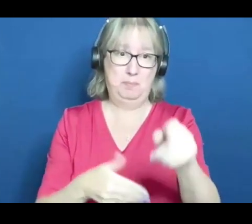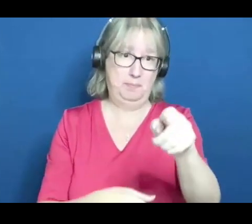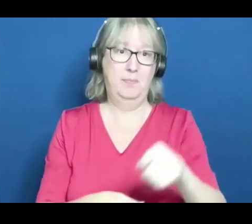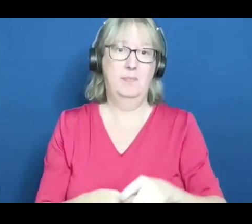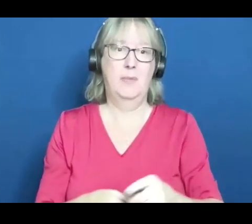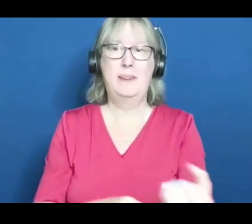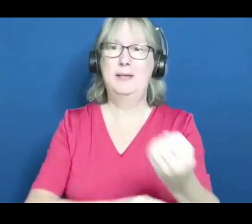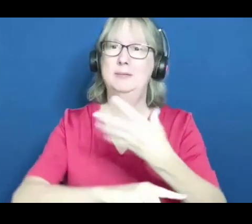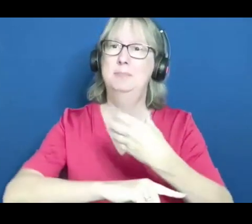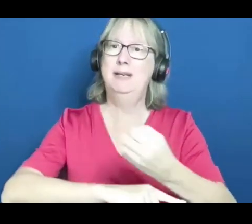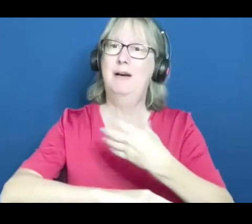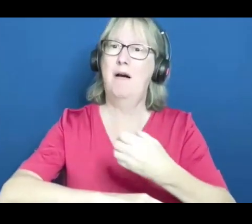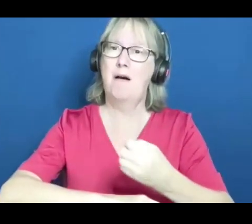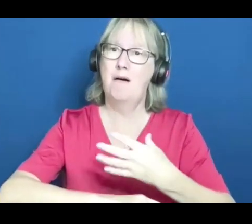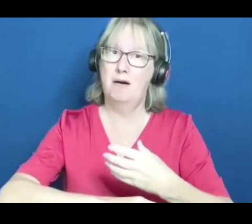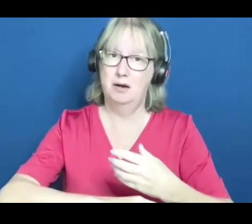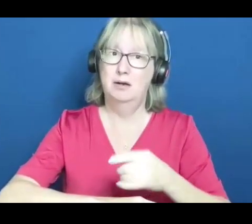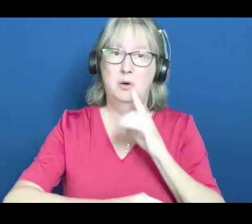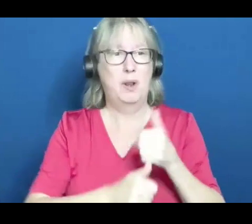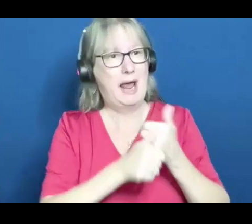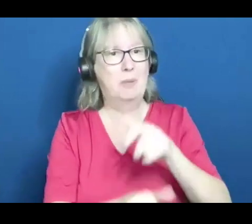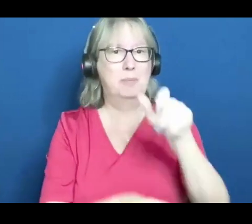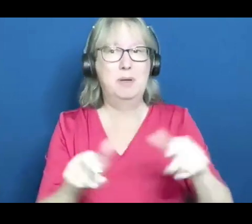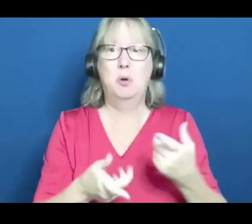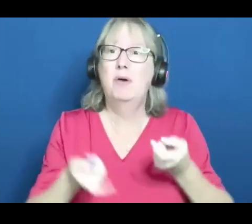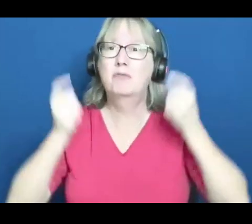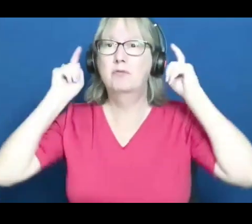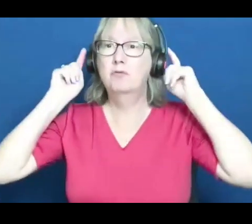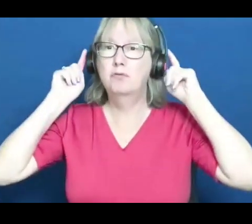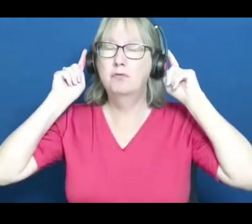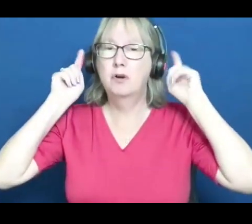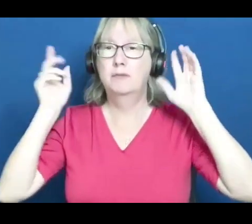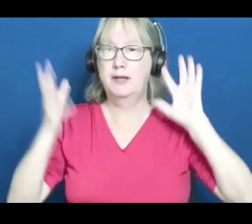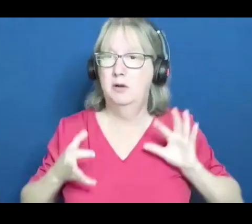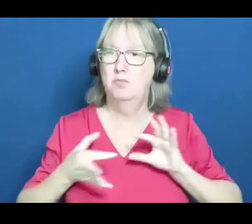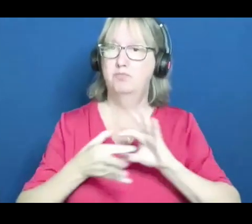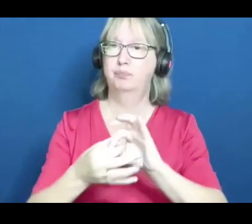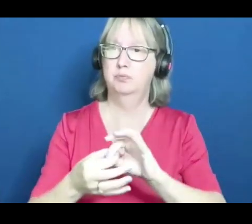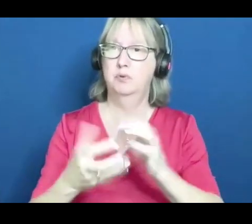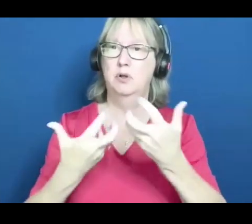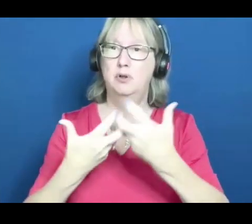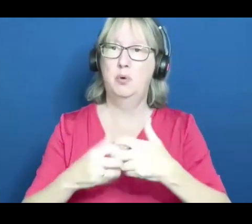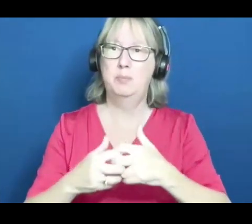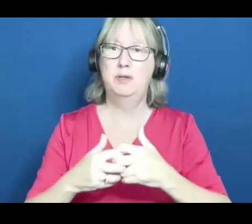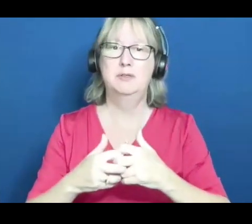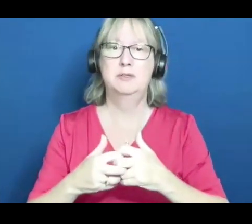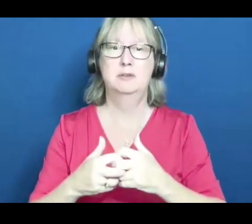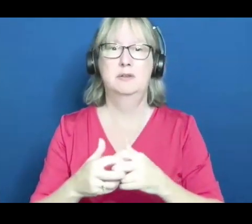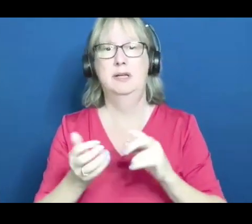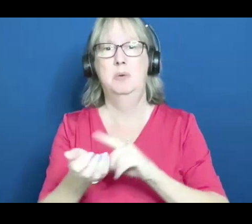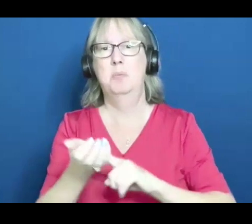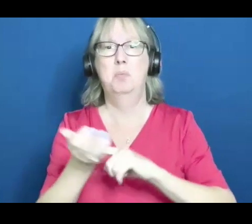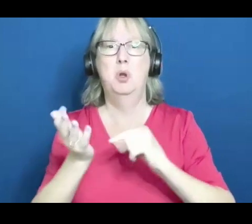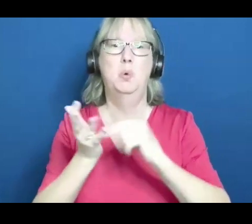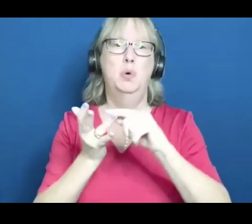is designed to help people that wear hearing aids that can connect up to the equipment wirelessly, that wear hearing aids that